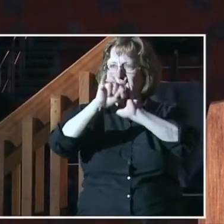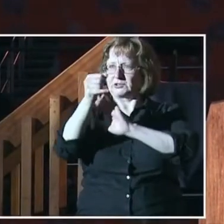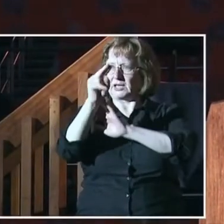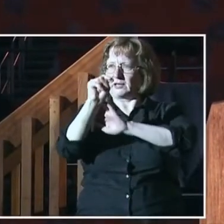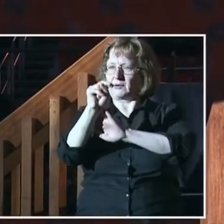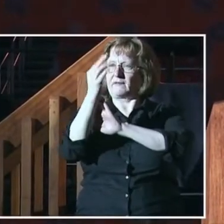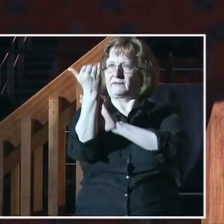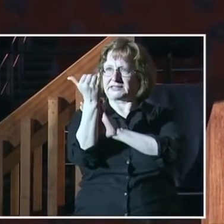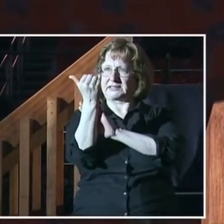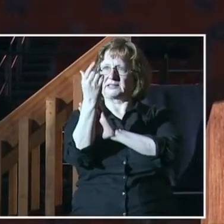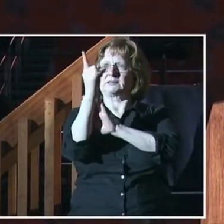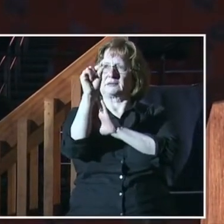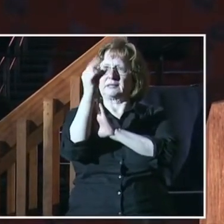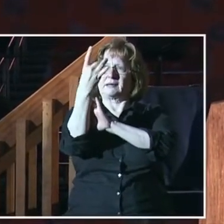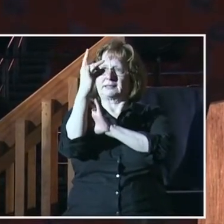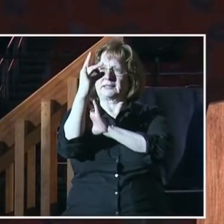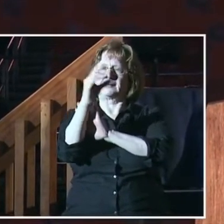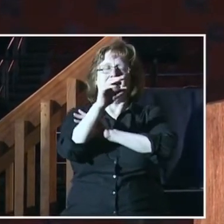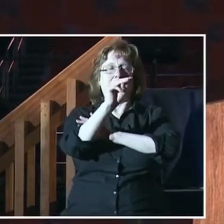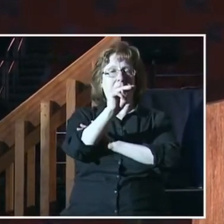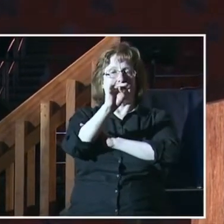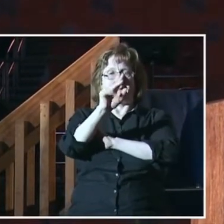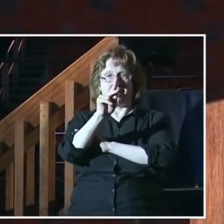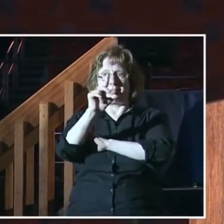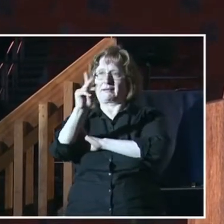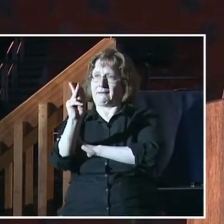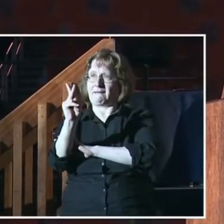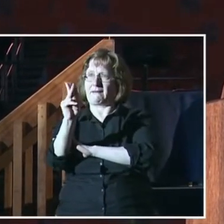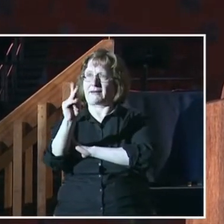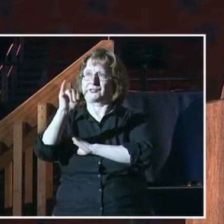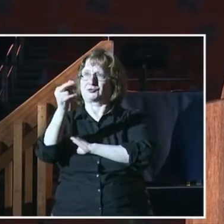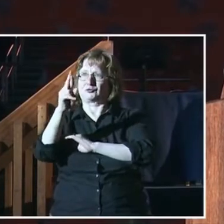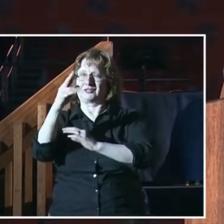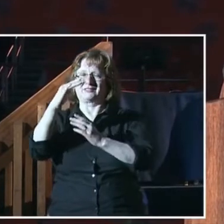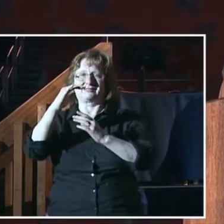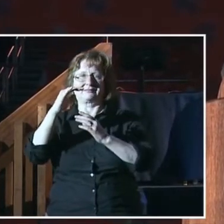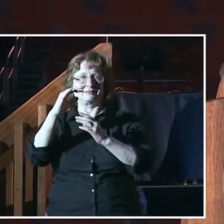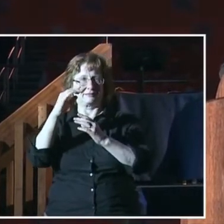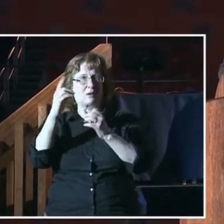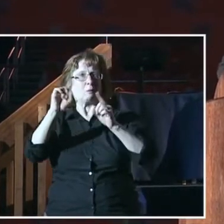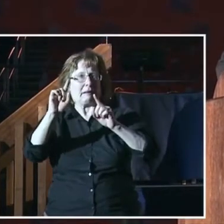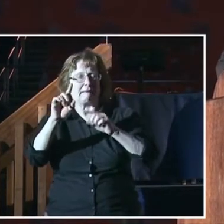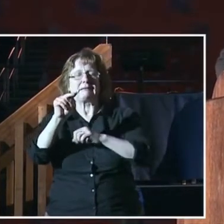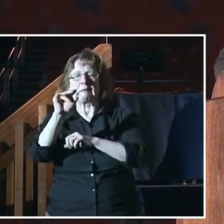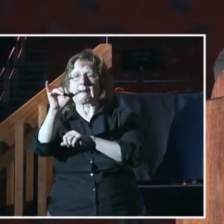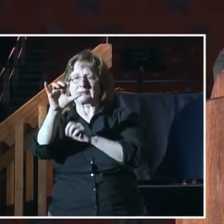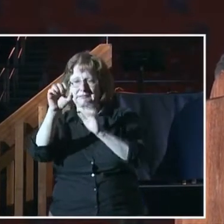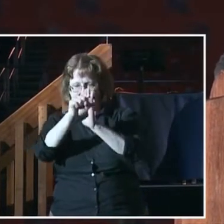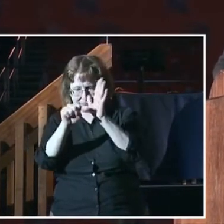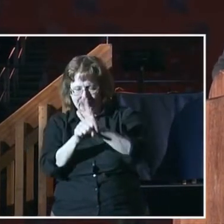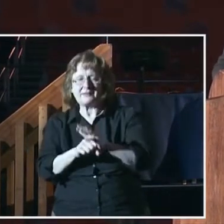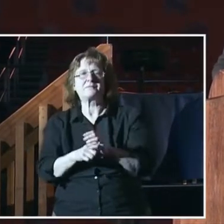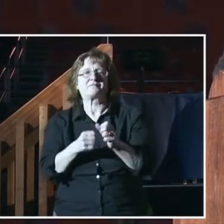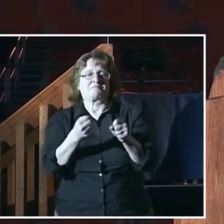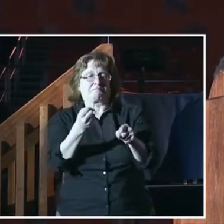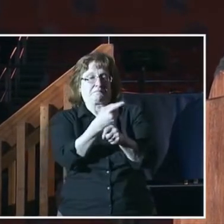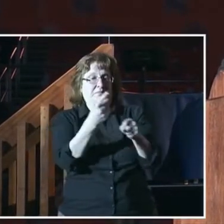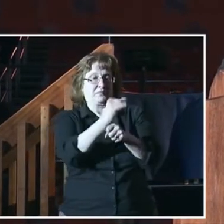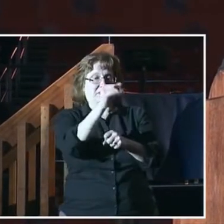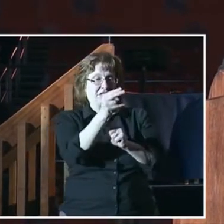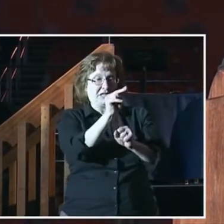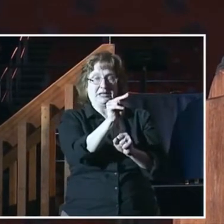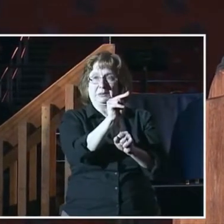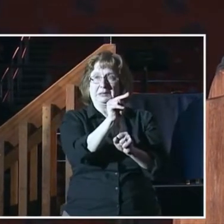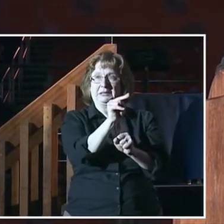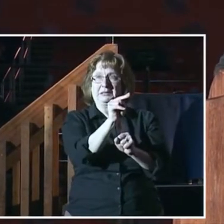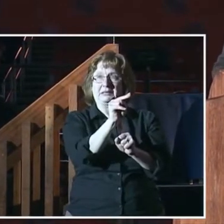15, 2018 as Reverend Dr. Martin Luther King Jr. Day in the state of New York. Each January, New Yorkers and